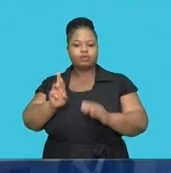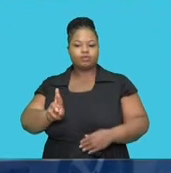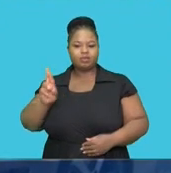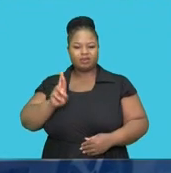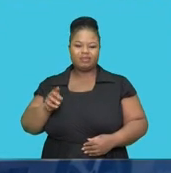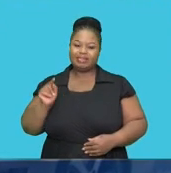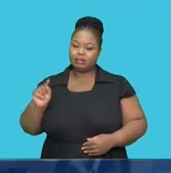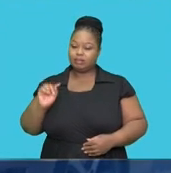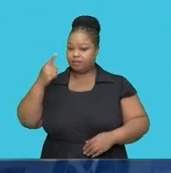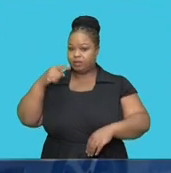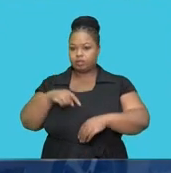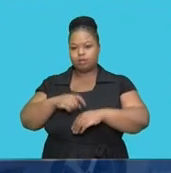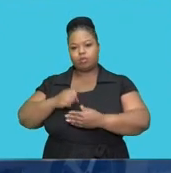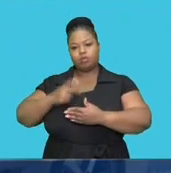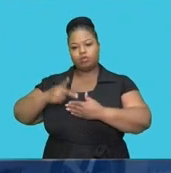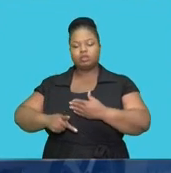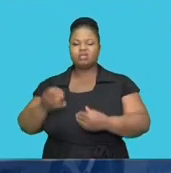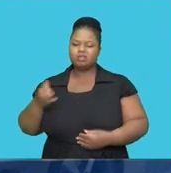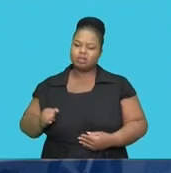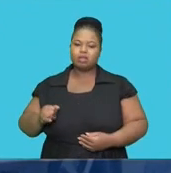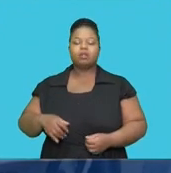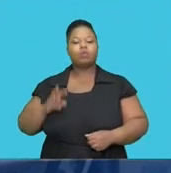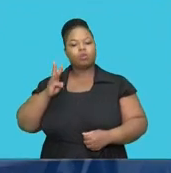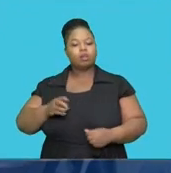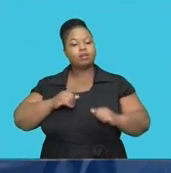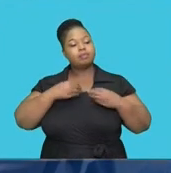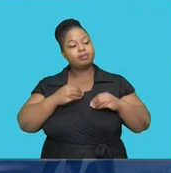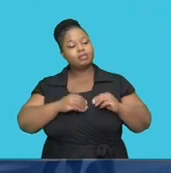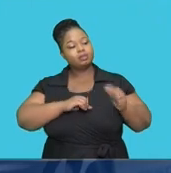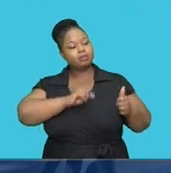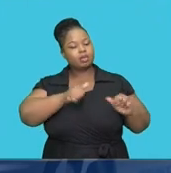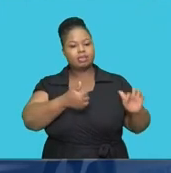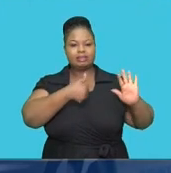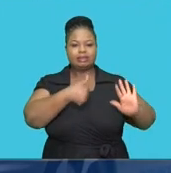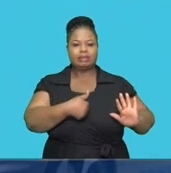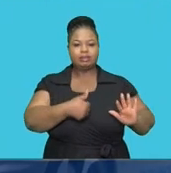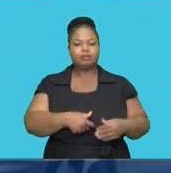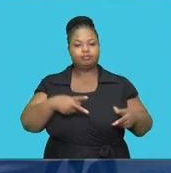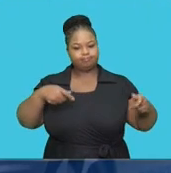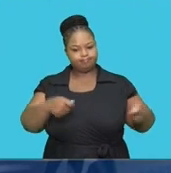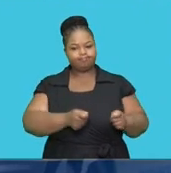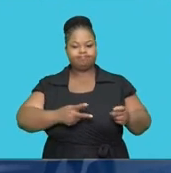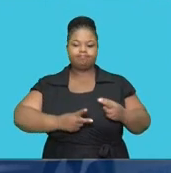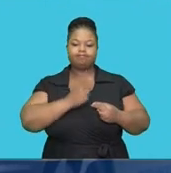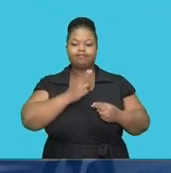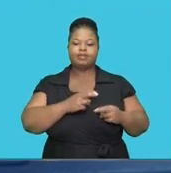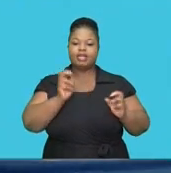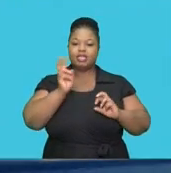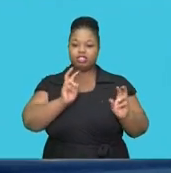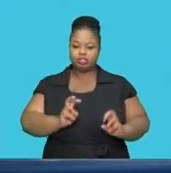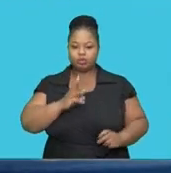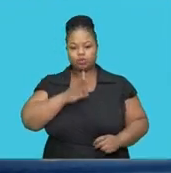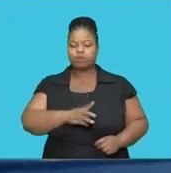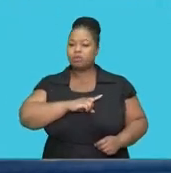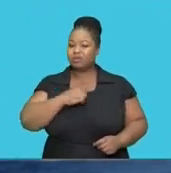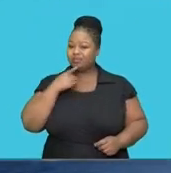this was only the first project. They will still go to 6 other businesses and cut off their electricity. And they are also